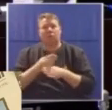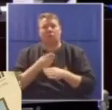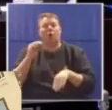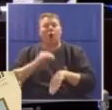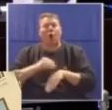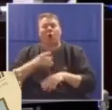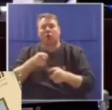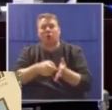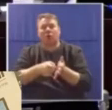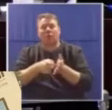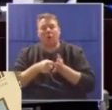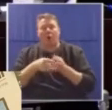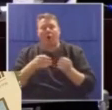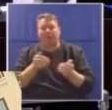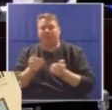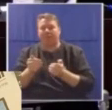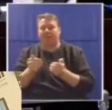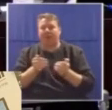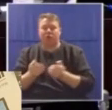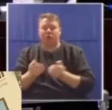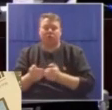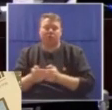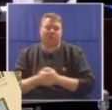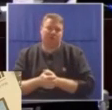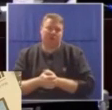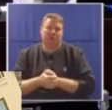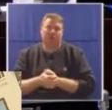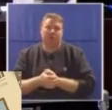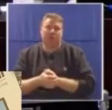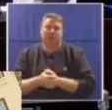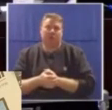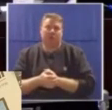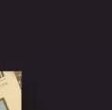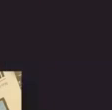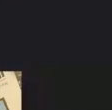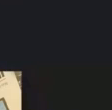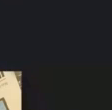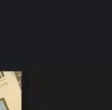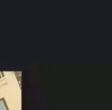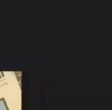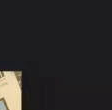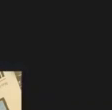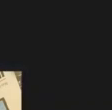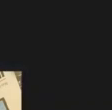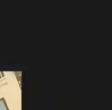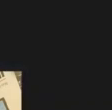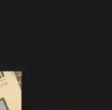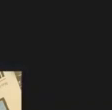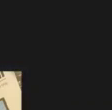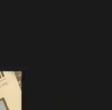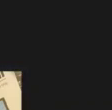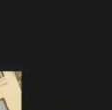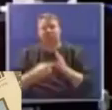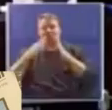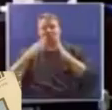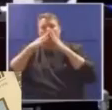Part of our plan is to also work on rooftop